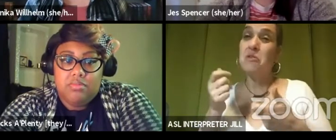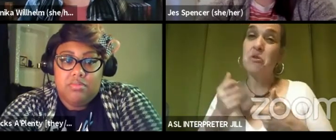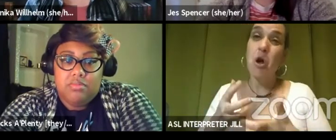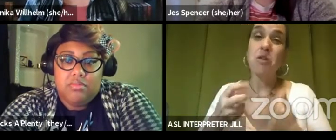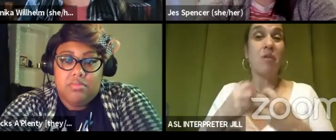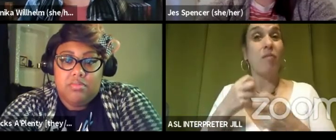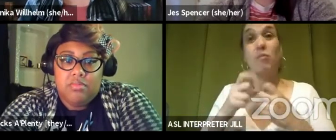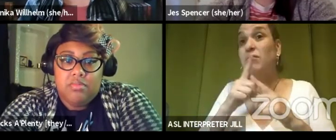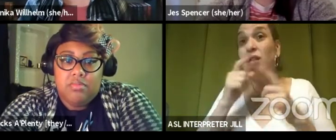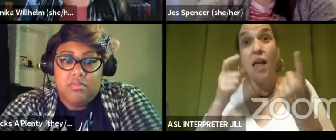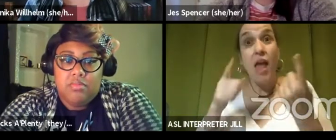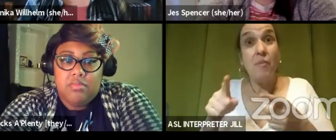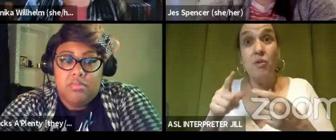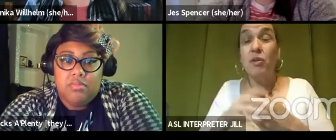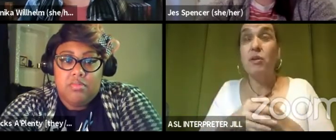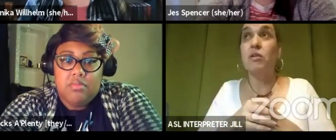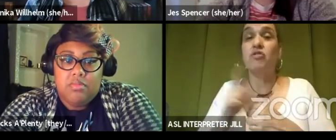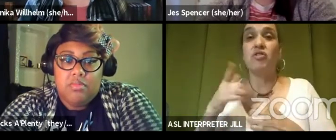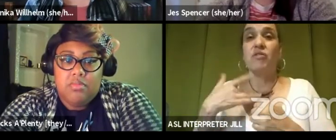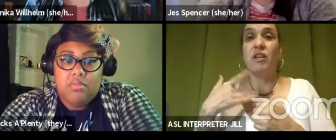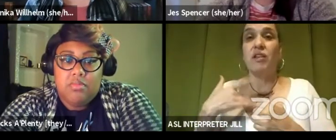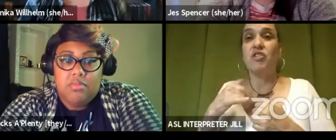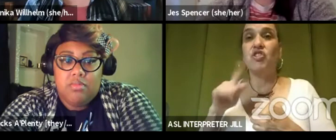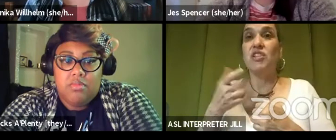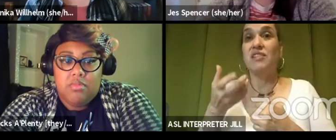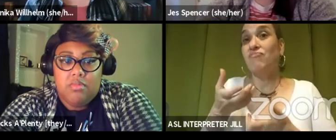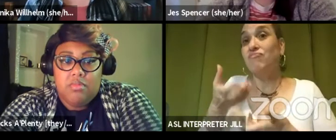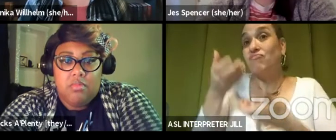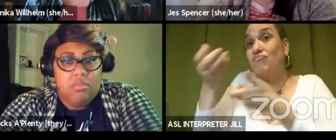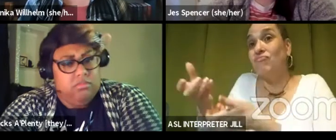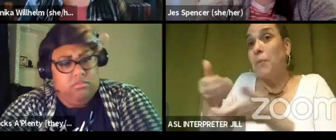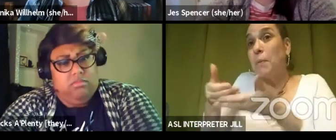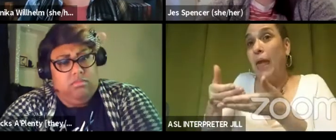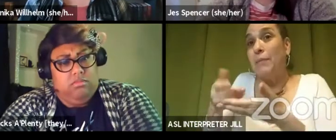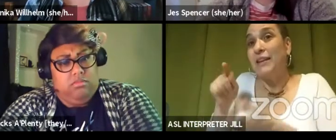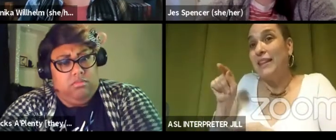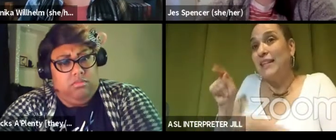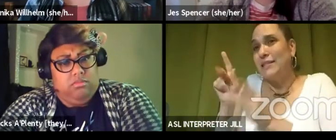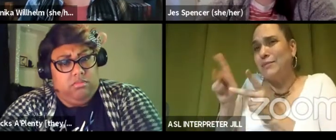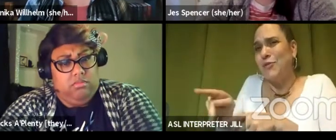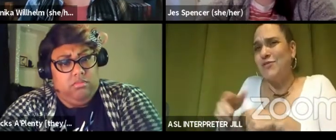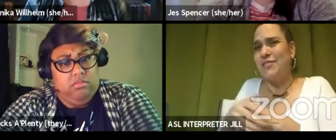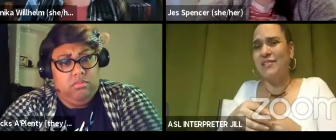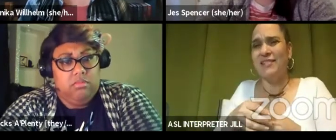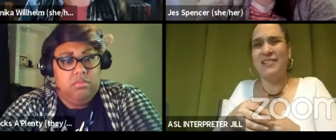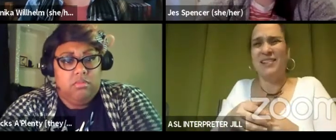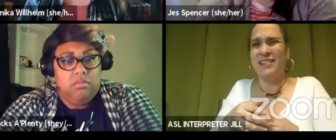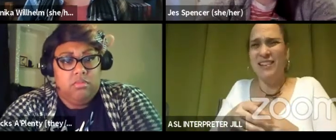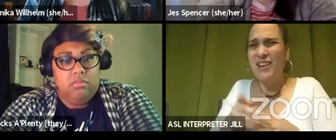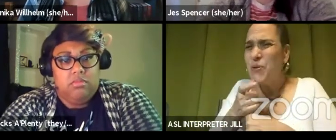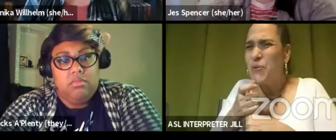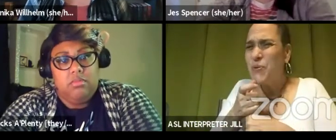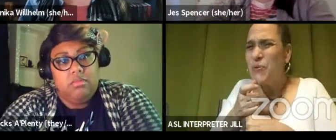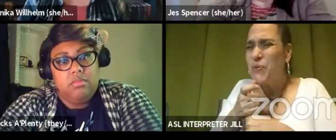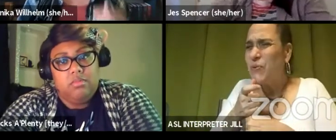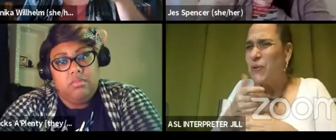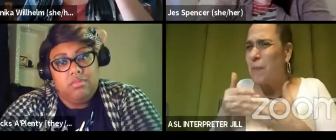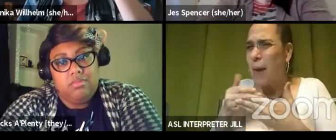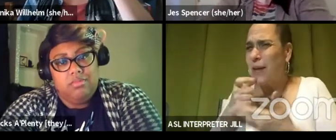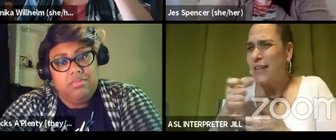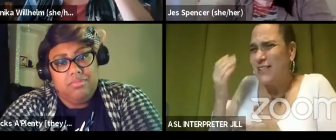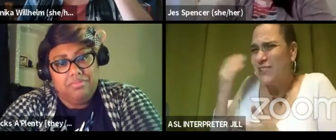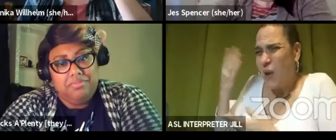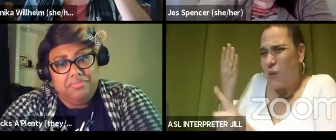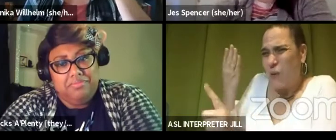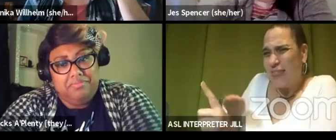you know, somebody said, oh, just hand the baby over to this guy. And she's like, the baby, who? The baby doesn't know this